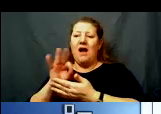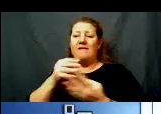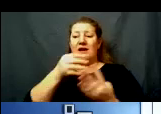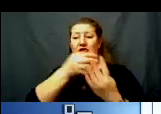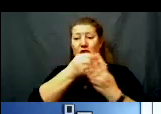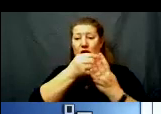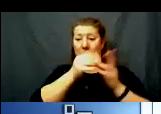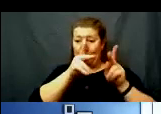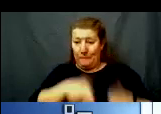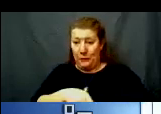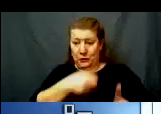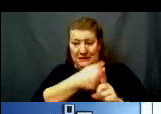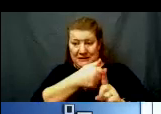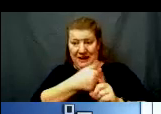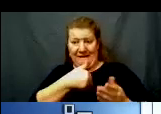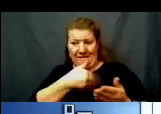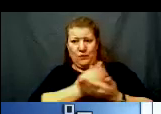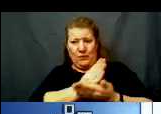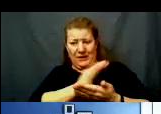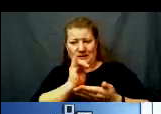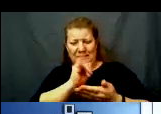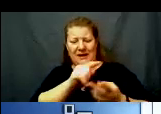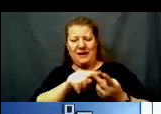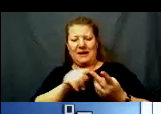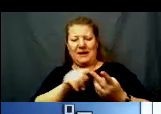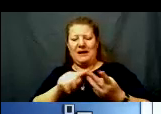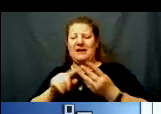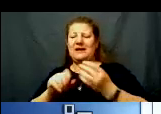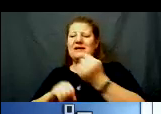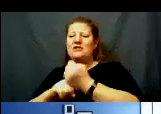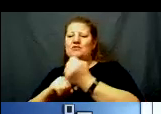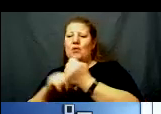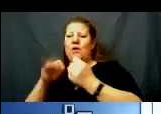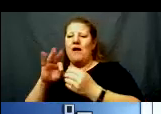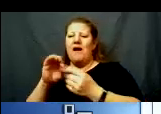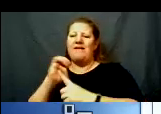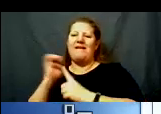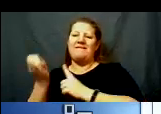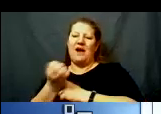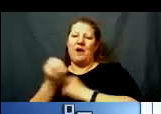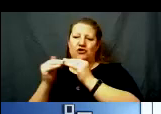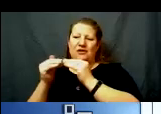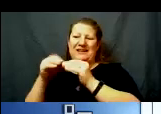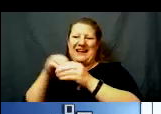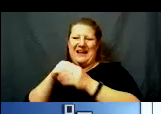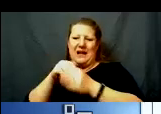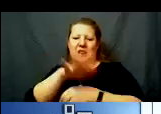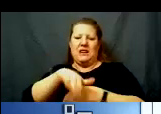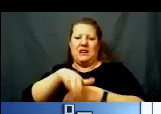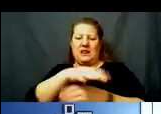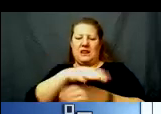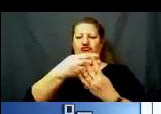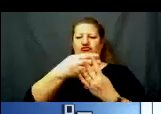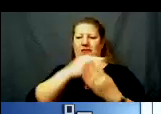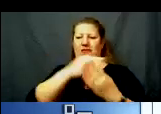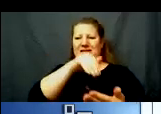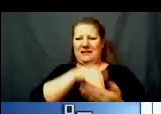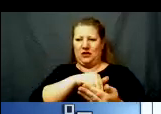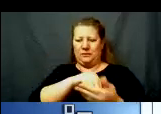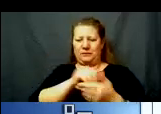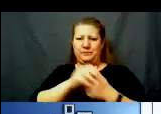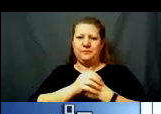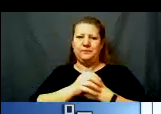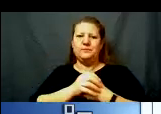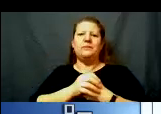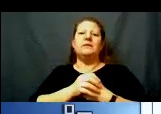persons, and in support of environmental justice in these carceral spaces. So one other point I want to make is that there's